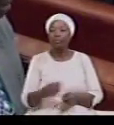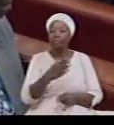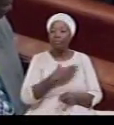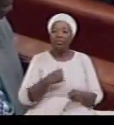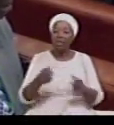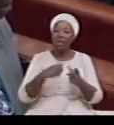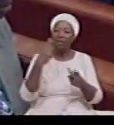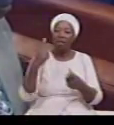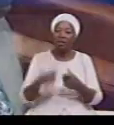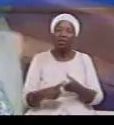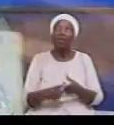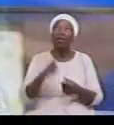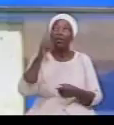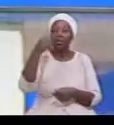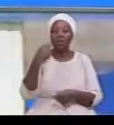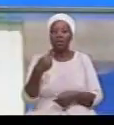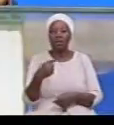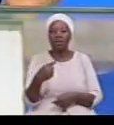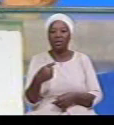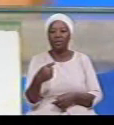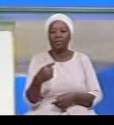then he said,